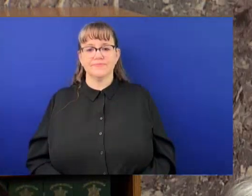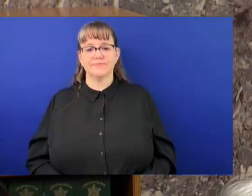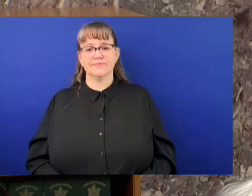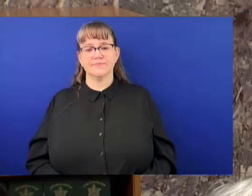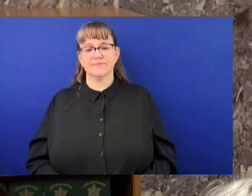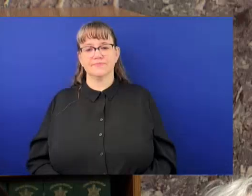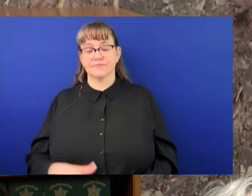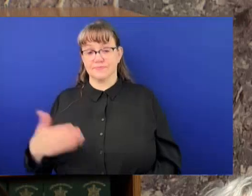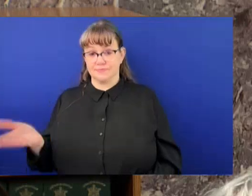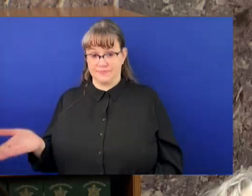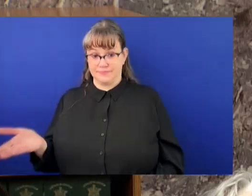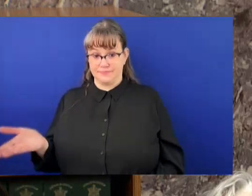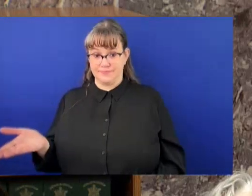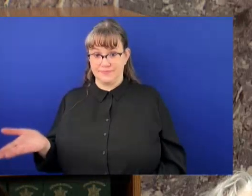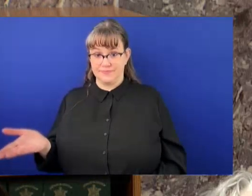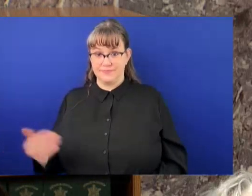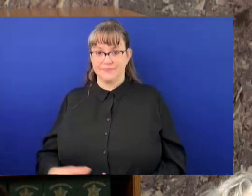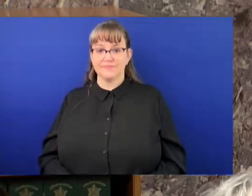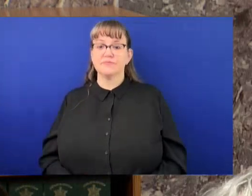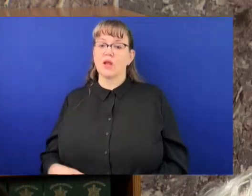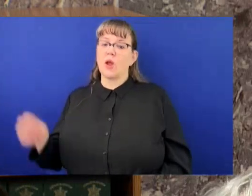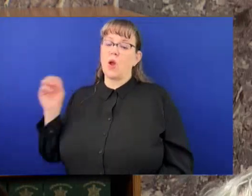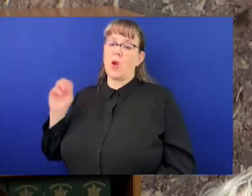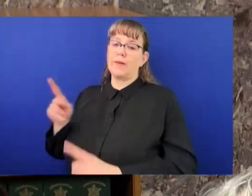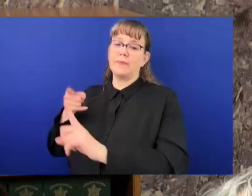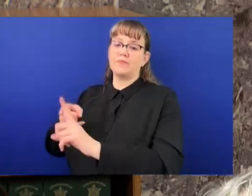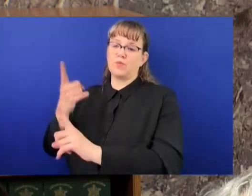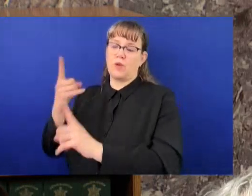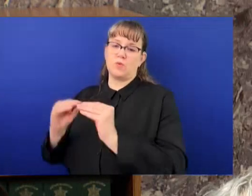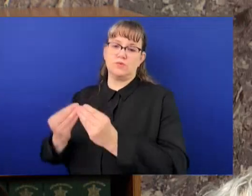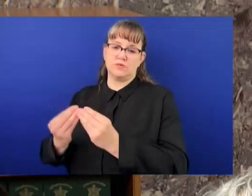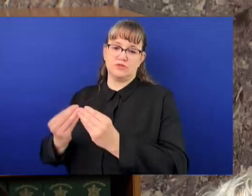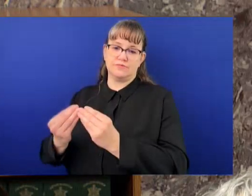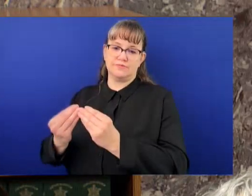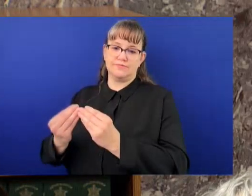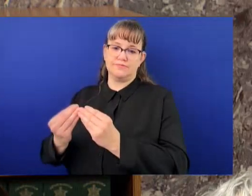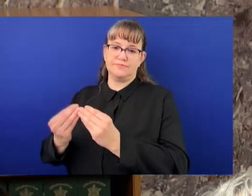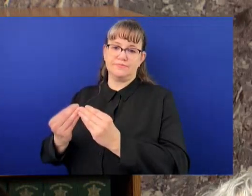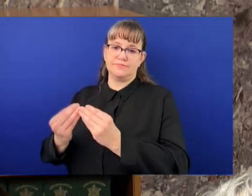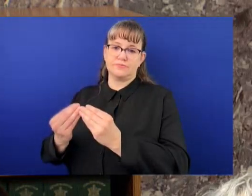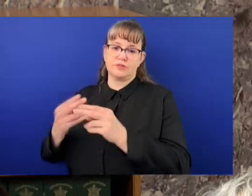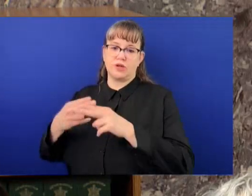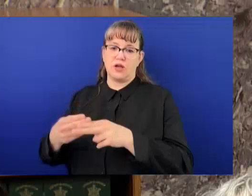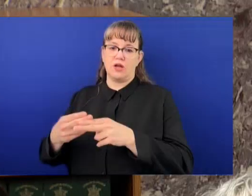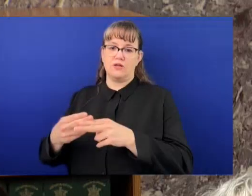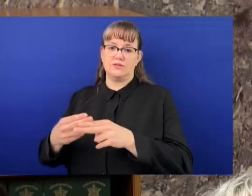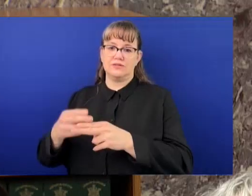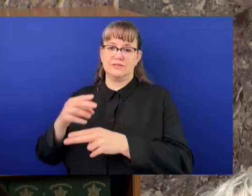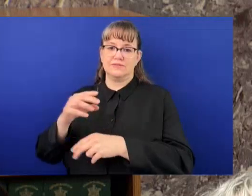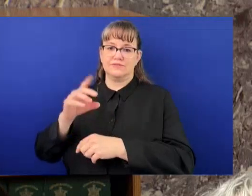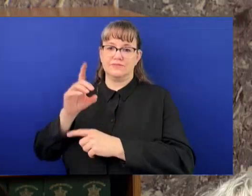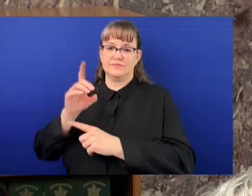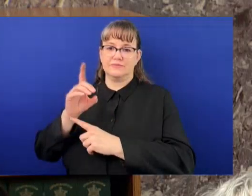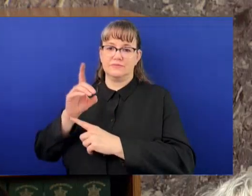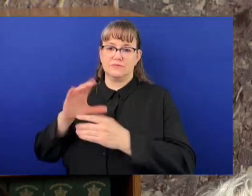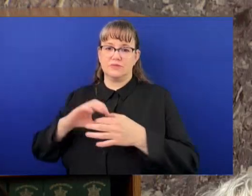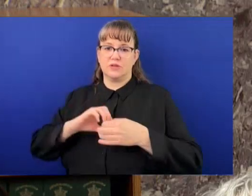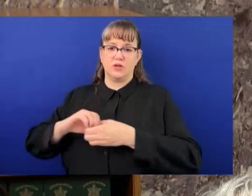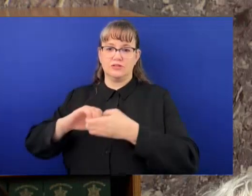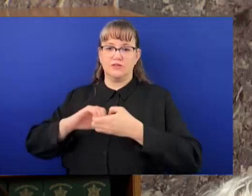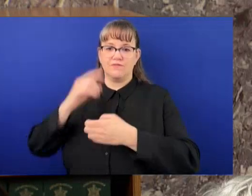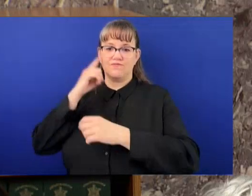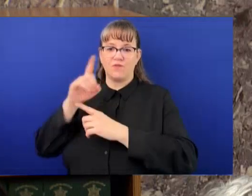the Coalition of Peers Dismantling the Drug War received $60,000 from this government through the Community Actions Initiative. What was their